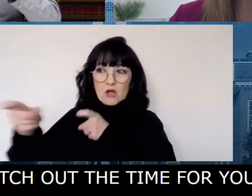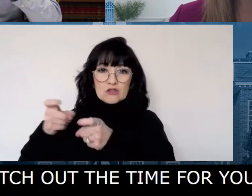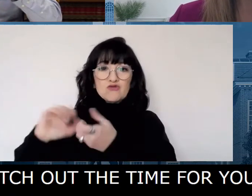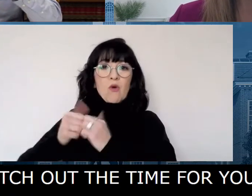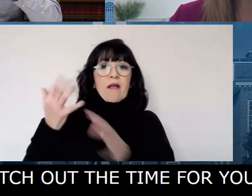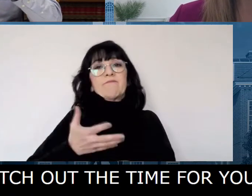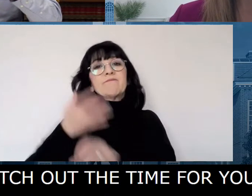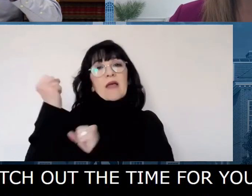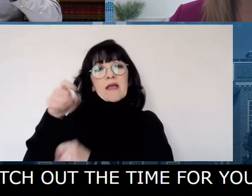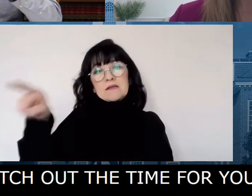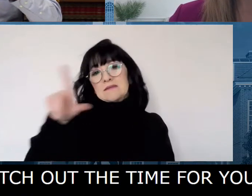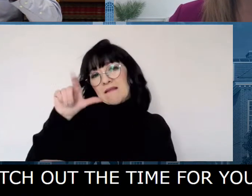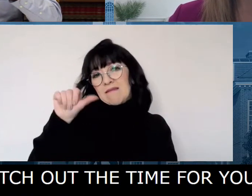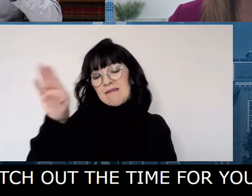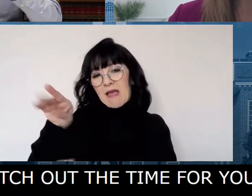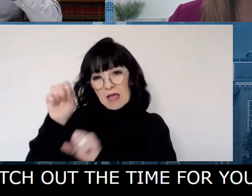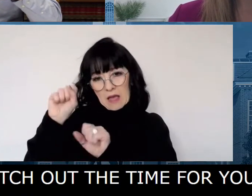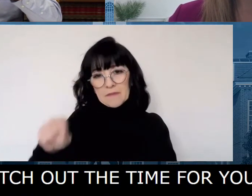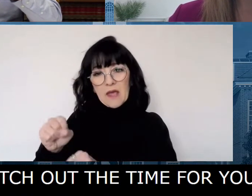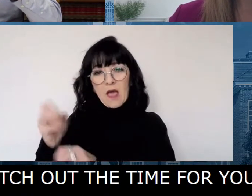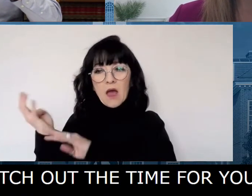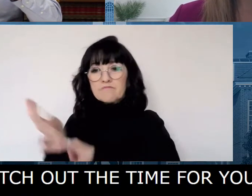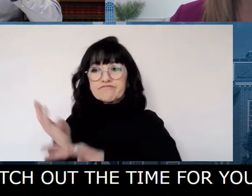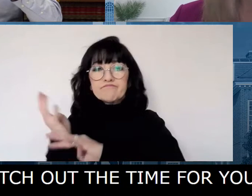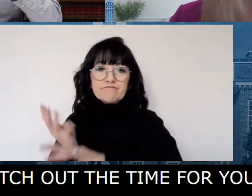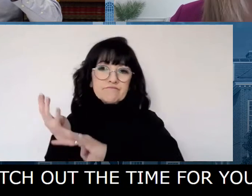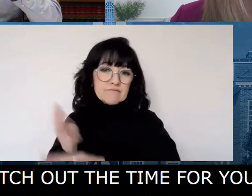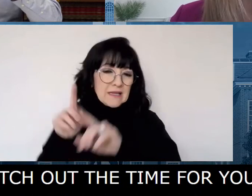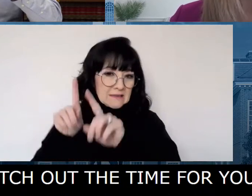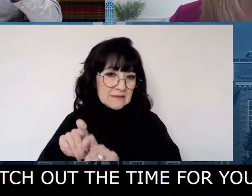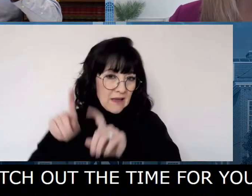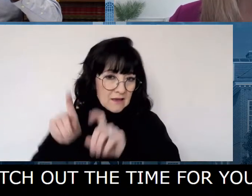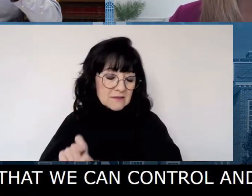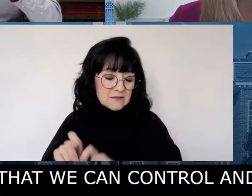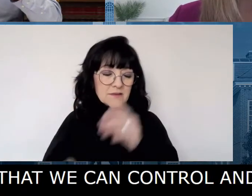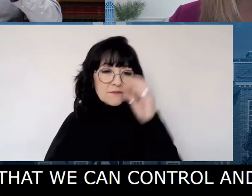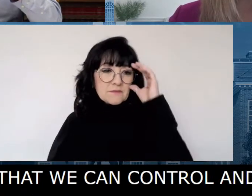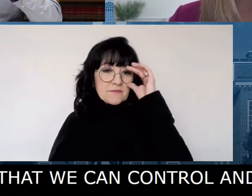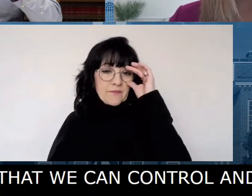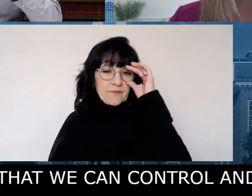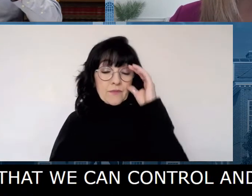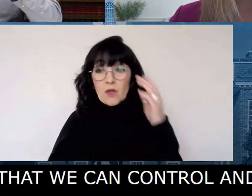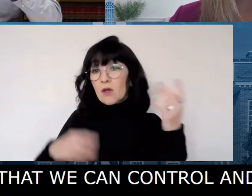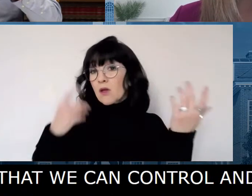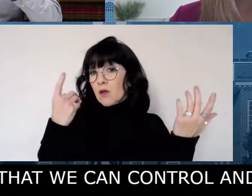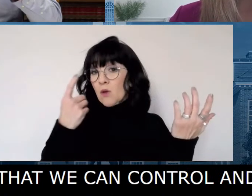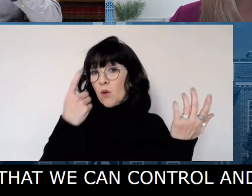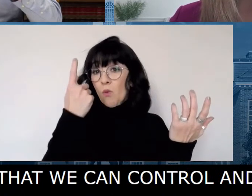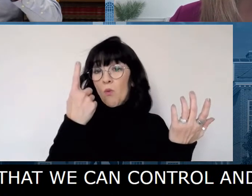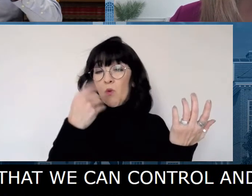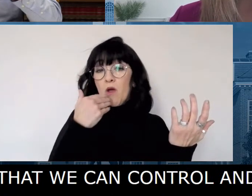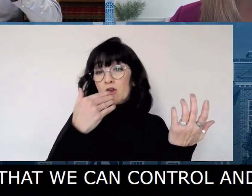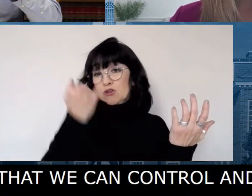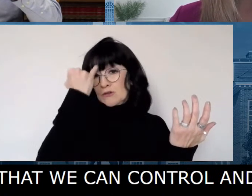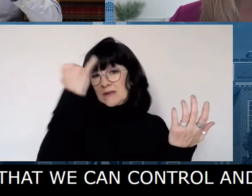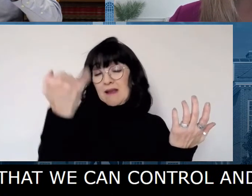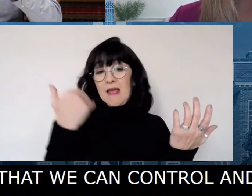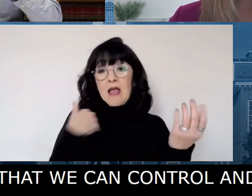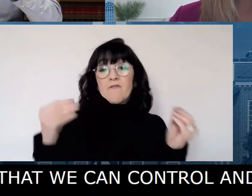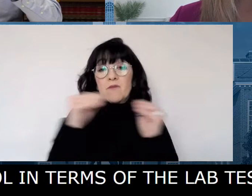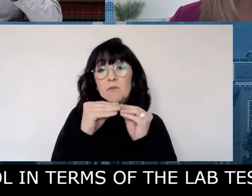the lab testing results. One of the helpful solutions to that is to have more availability